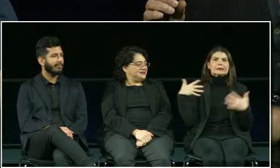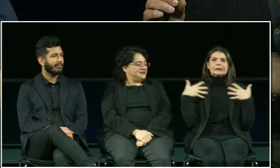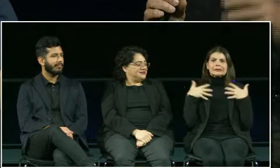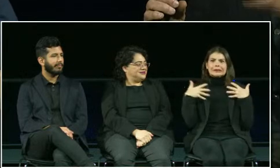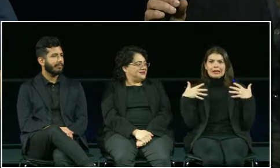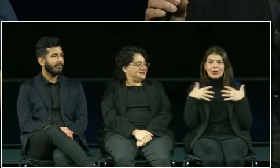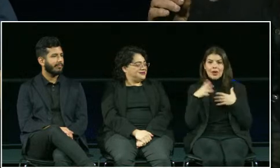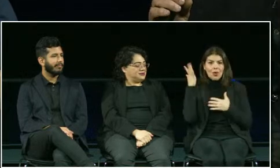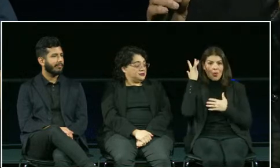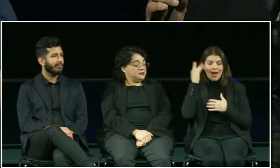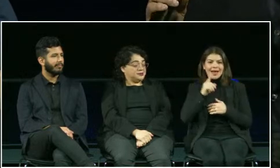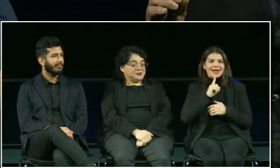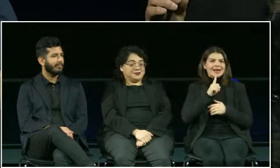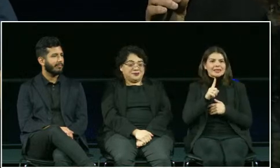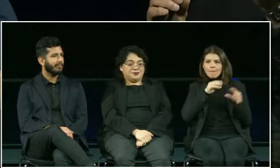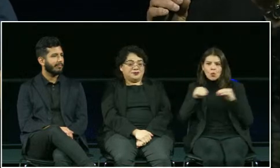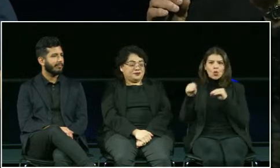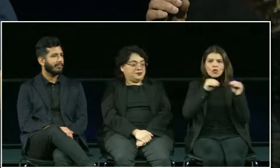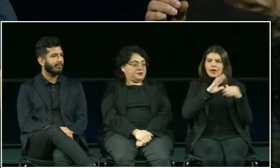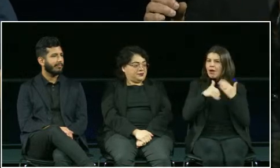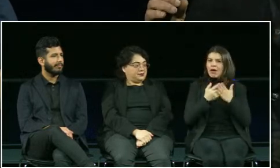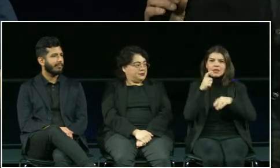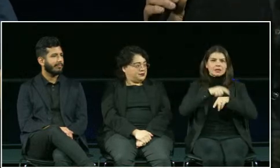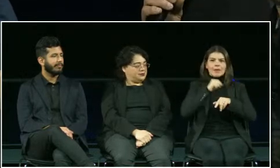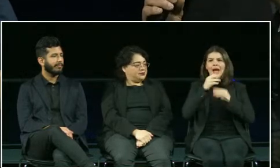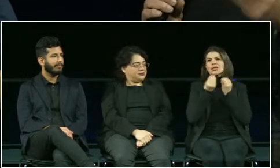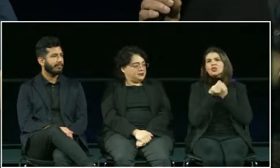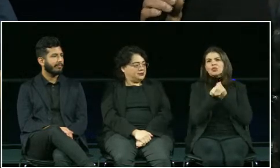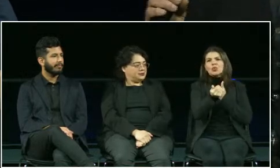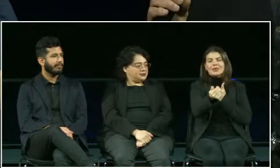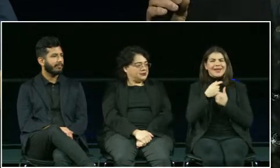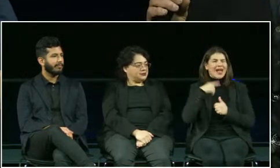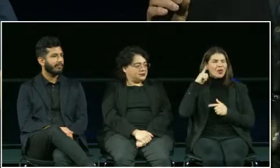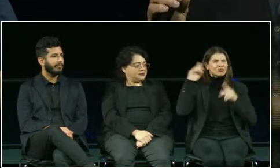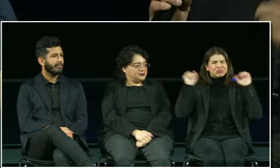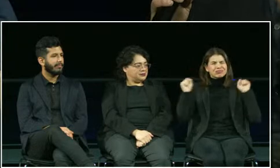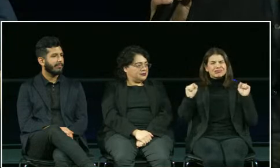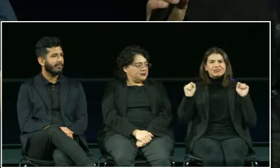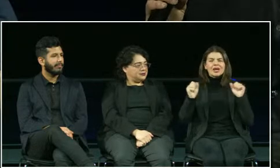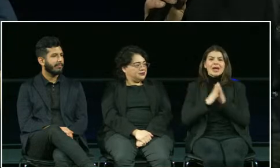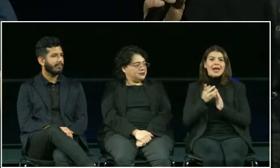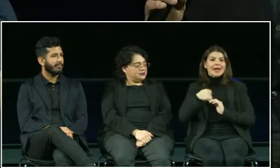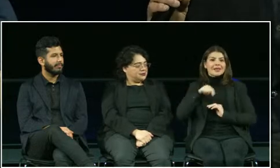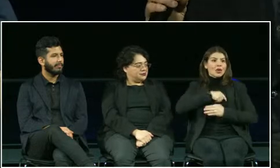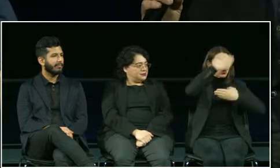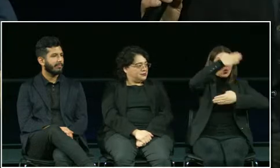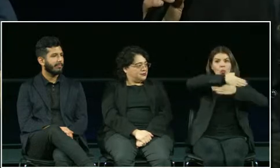because it's moving all the time. A lot of noise, and there are